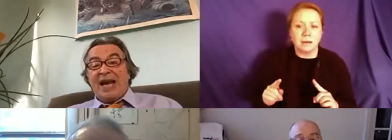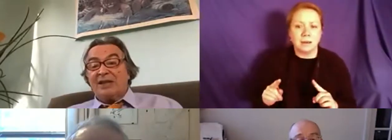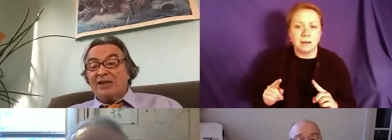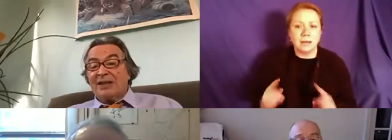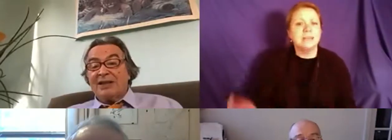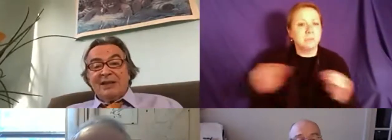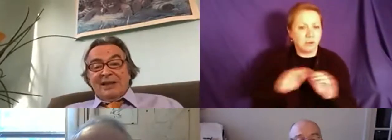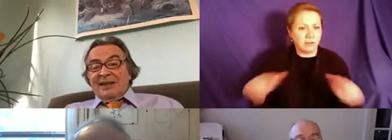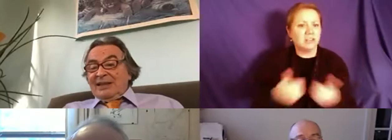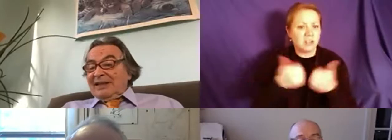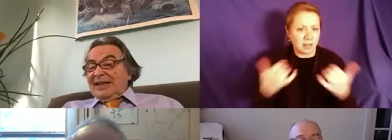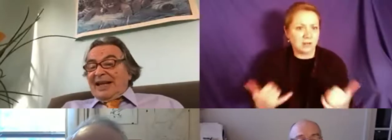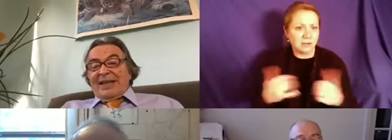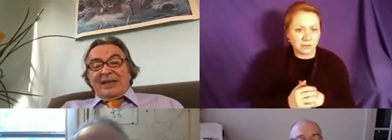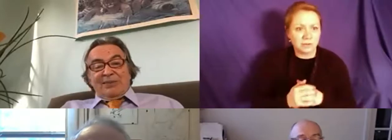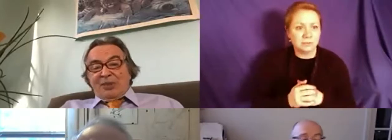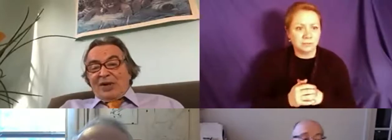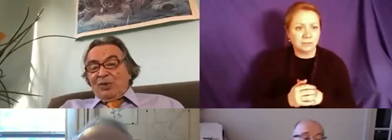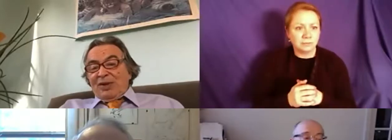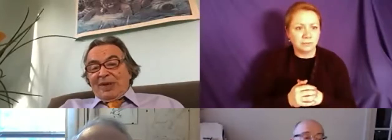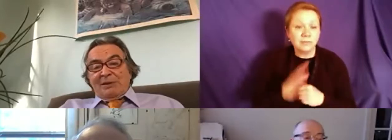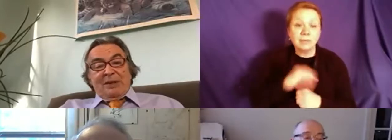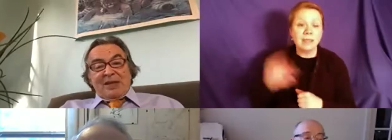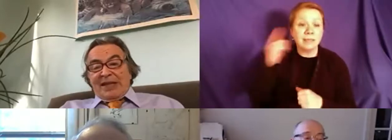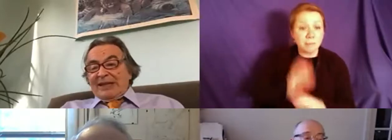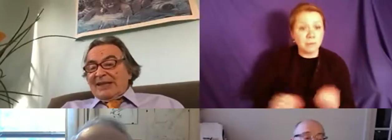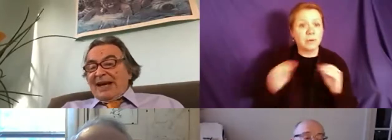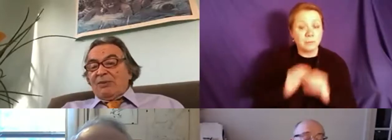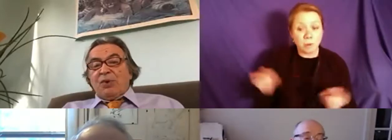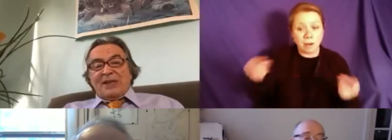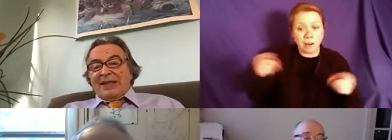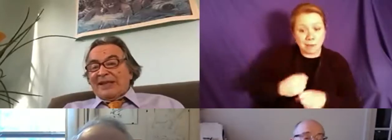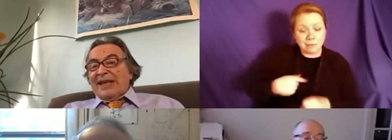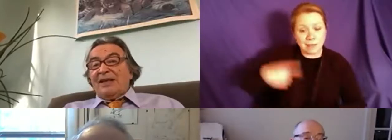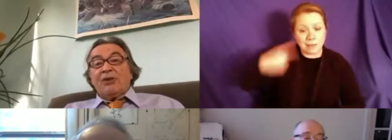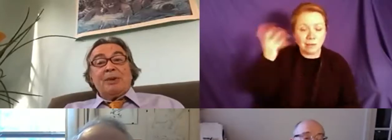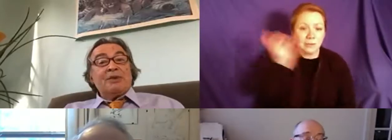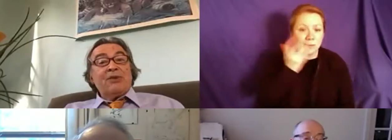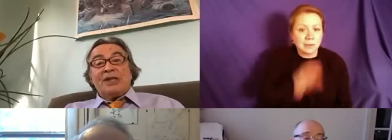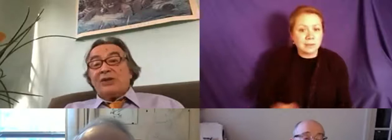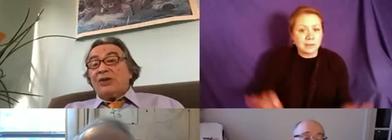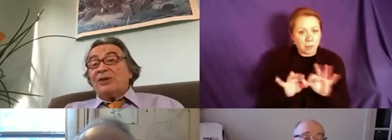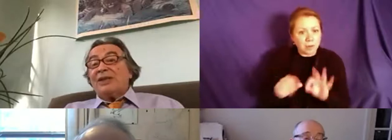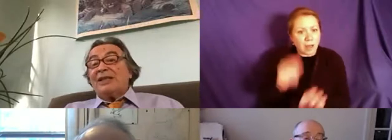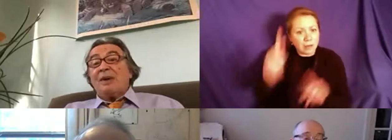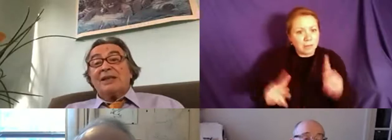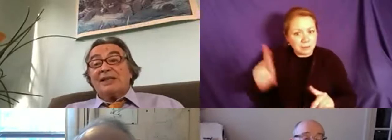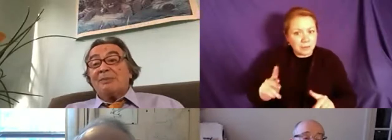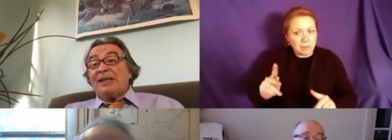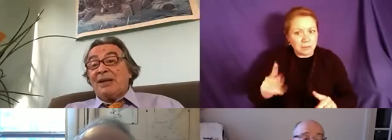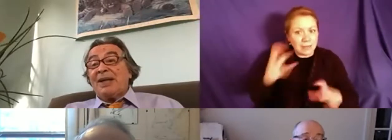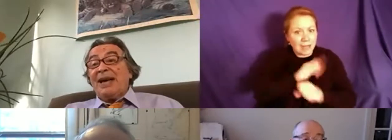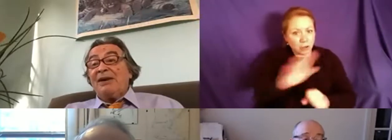more of a challenge. And I think more and more what it's made me think is how important it is that other people's voices are heard in these